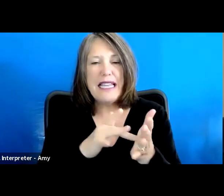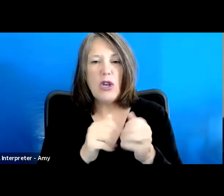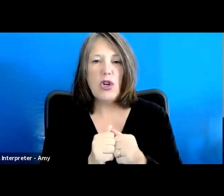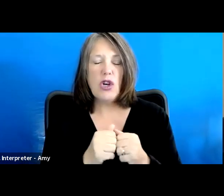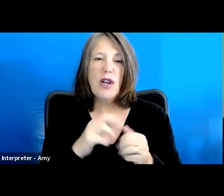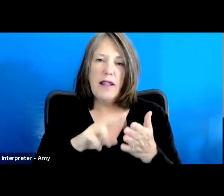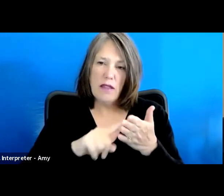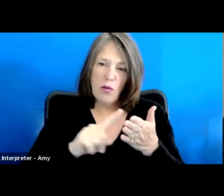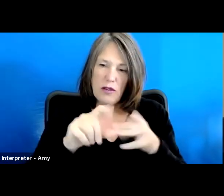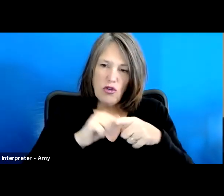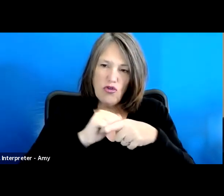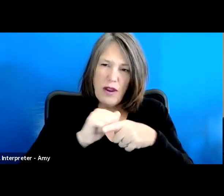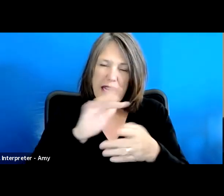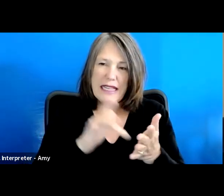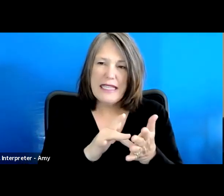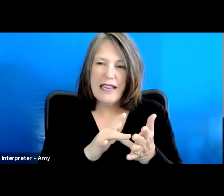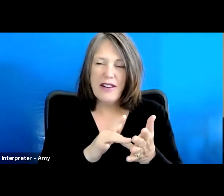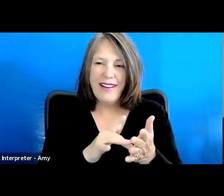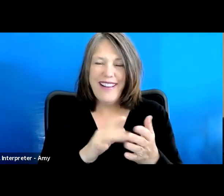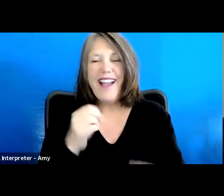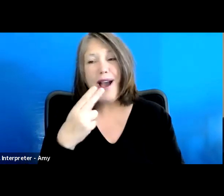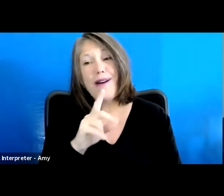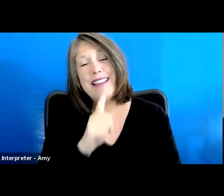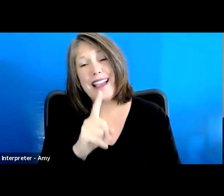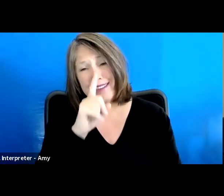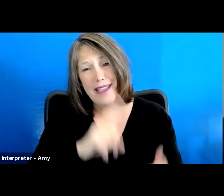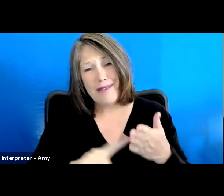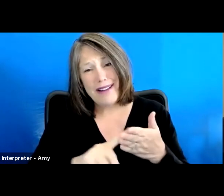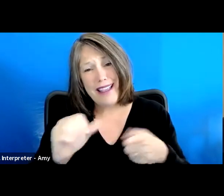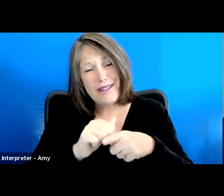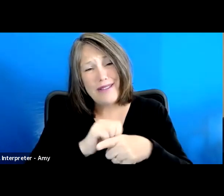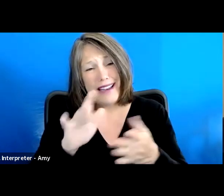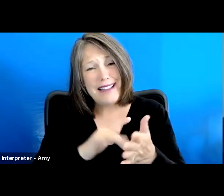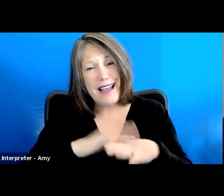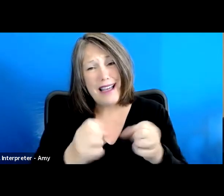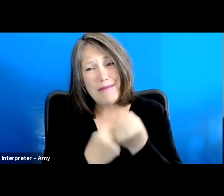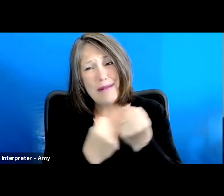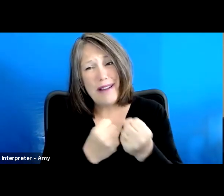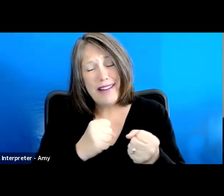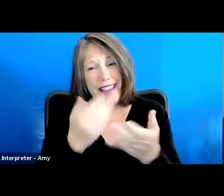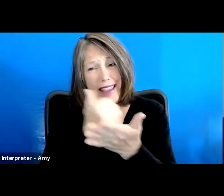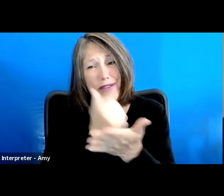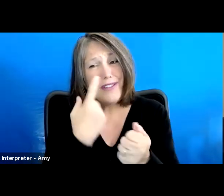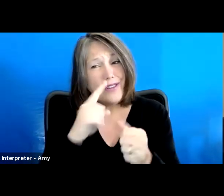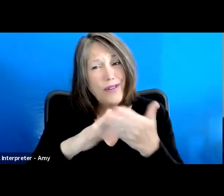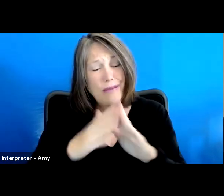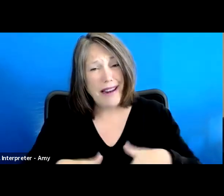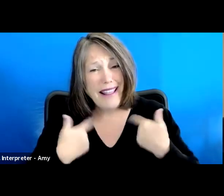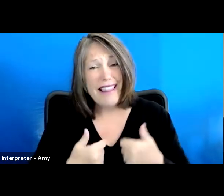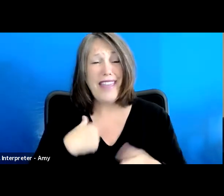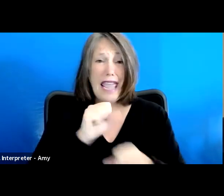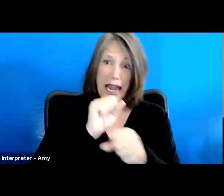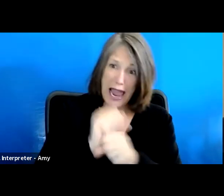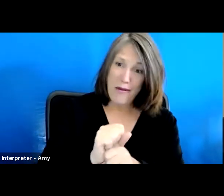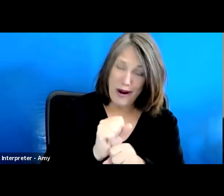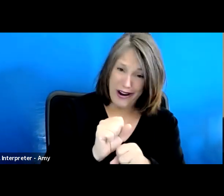the Research and Training Center, it's actually Research and Training Center on Promoting Interventions for Community Living. And I work at the